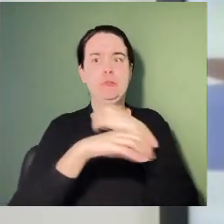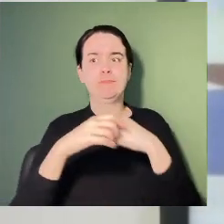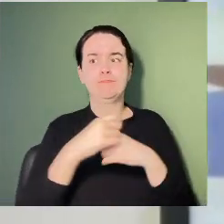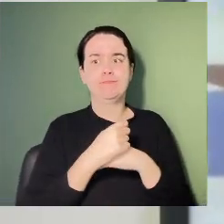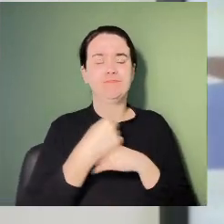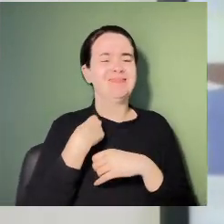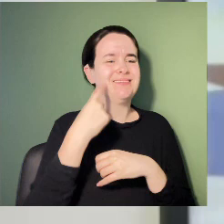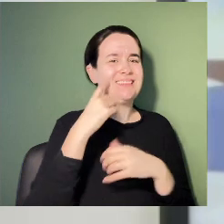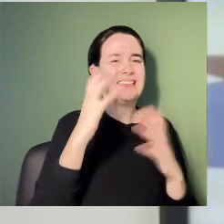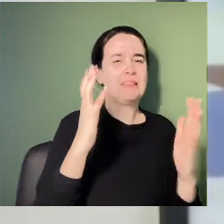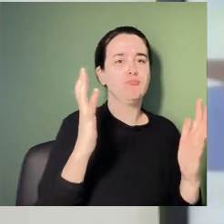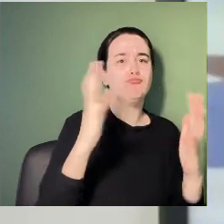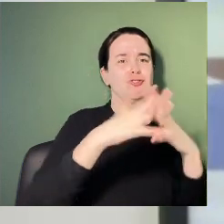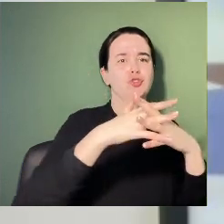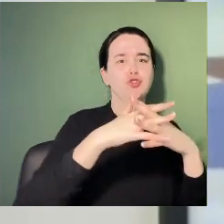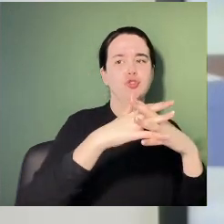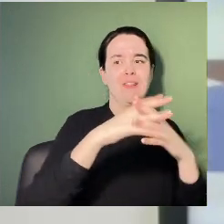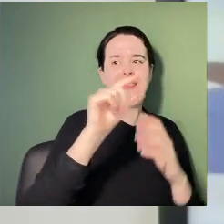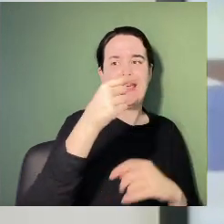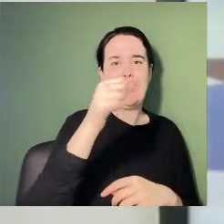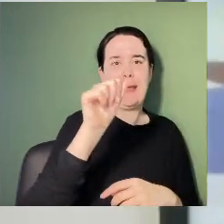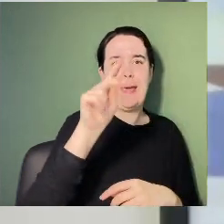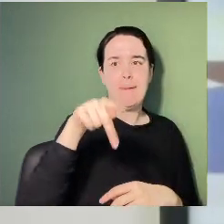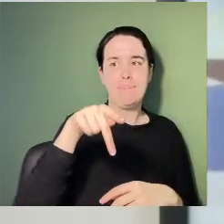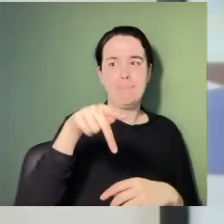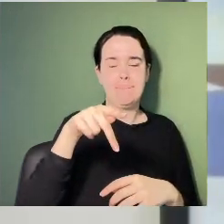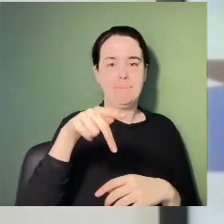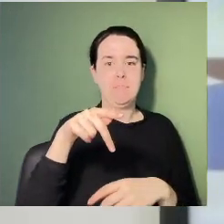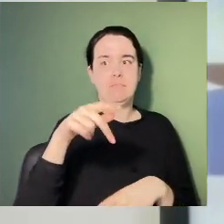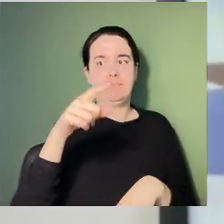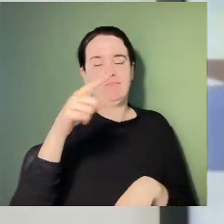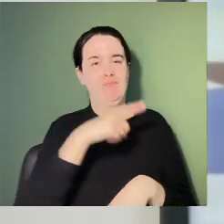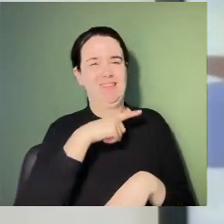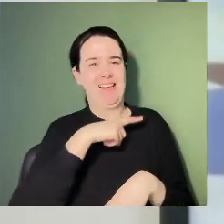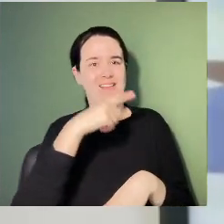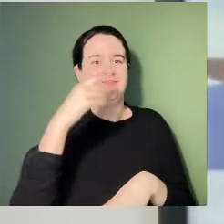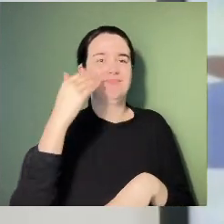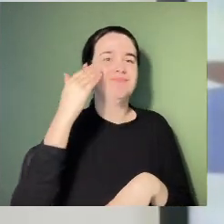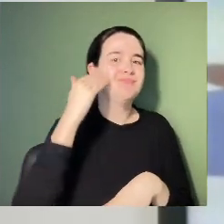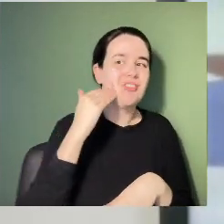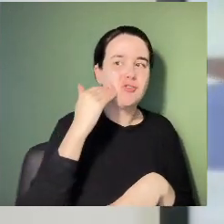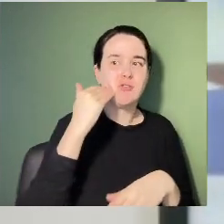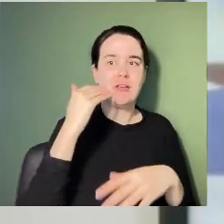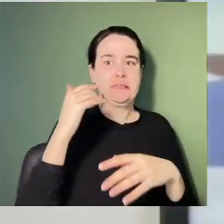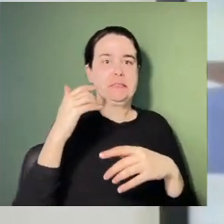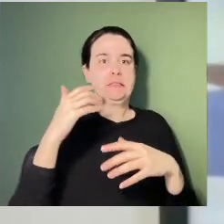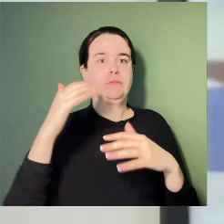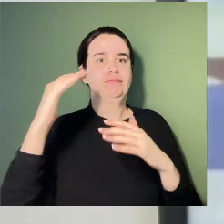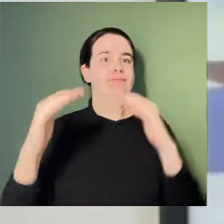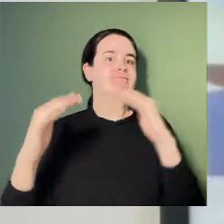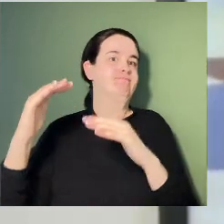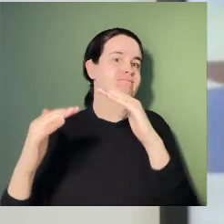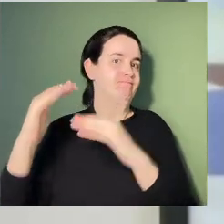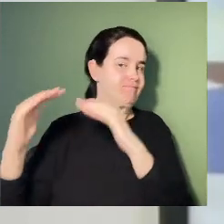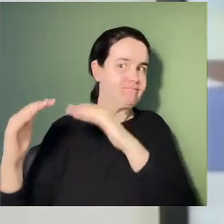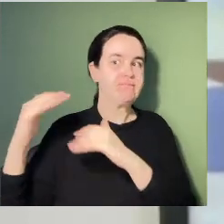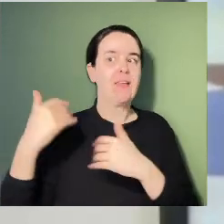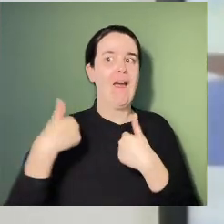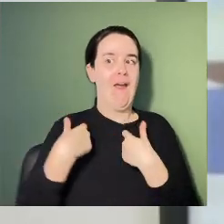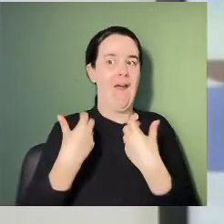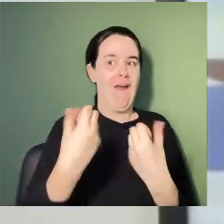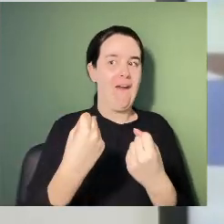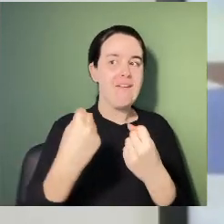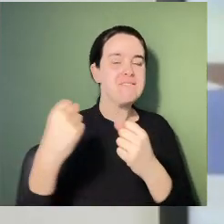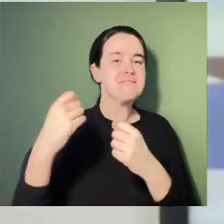the gap between racial tensions, for example, feelings of an undivided country. There is